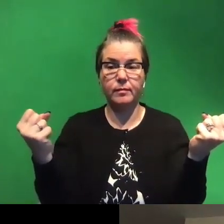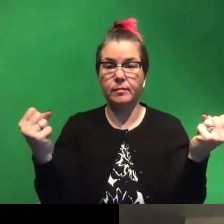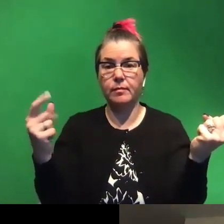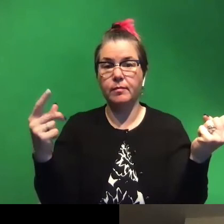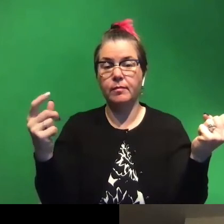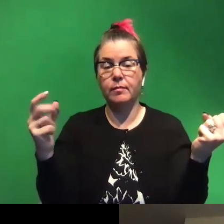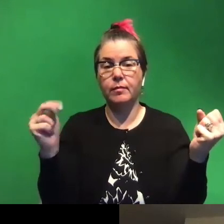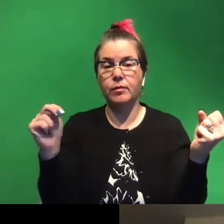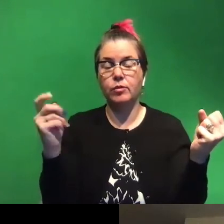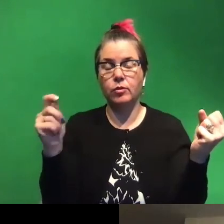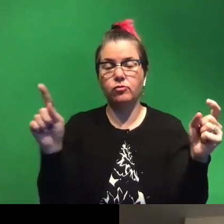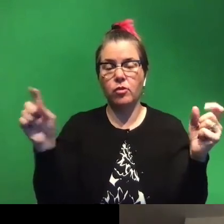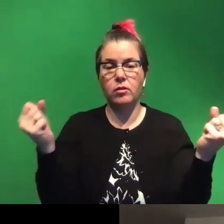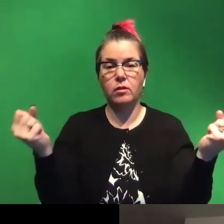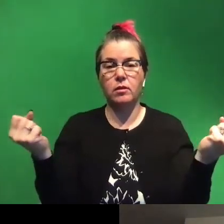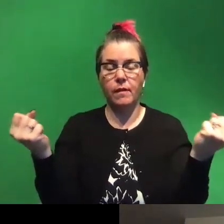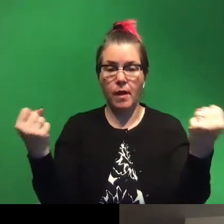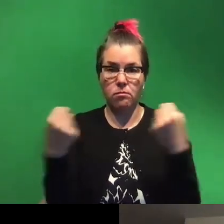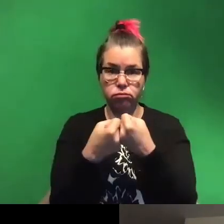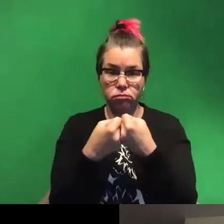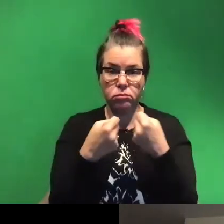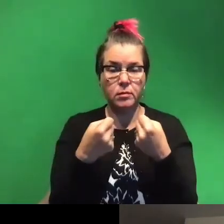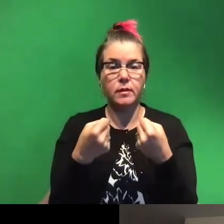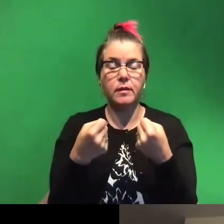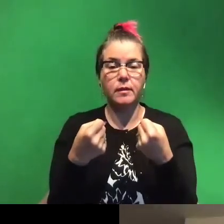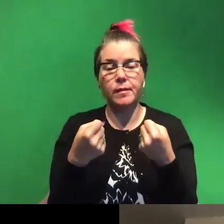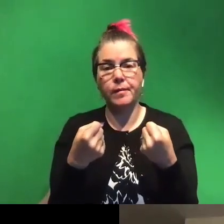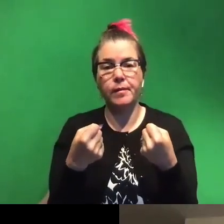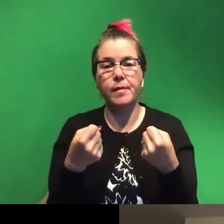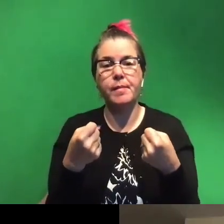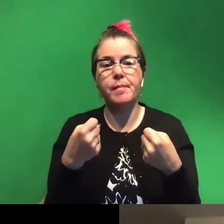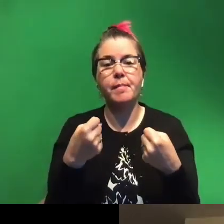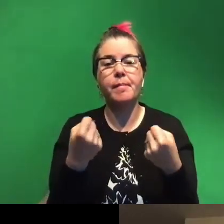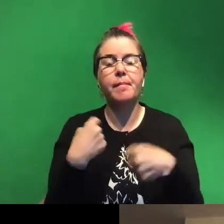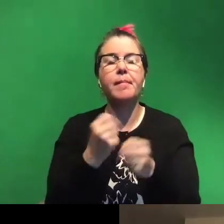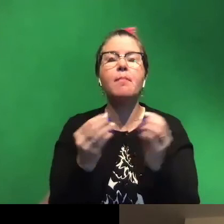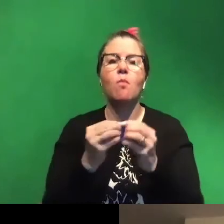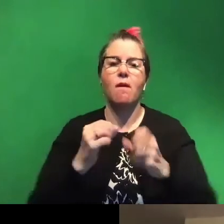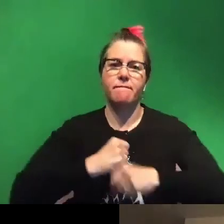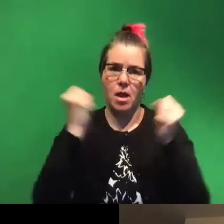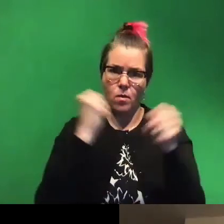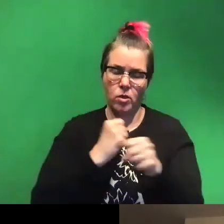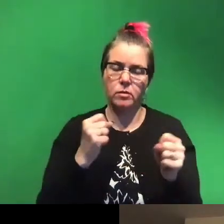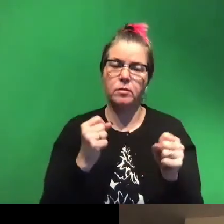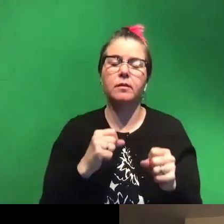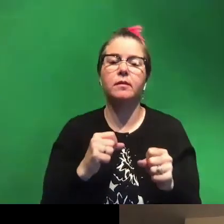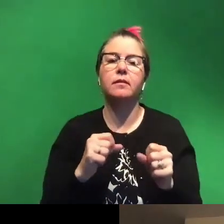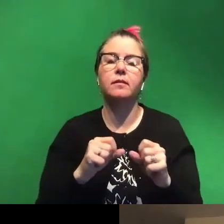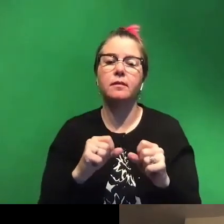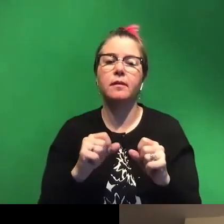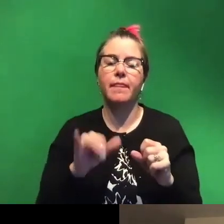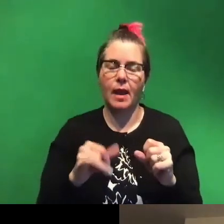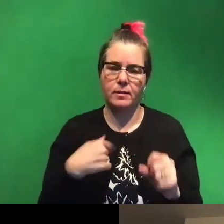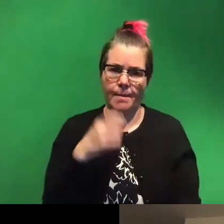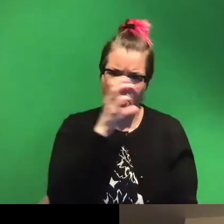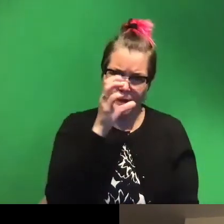neutron stars and they collide, they produce more fireworks. But then and that's what I'm trying to look for, because